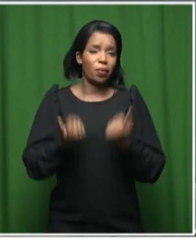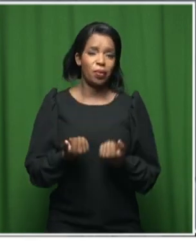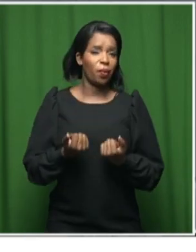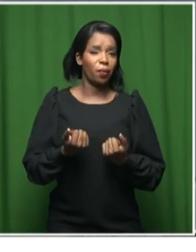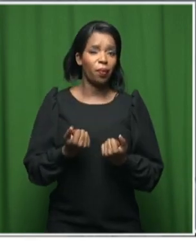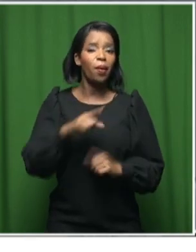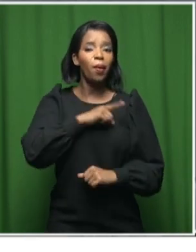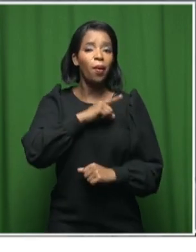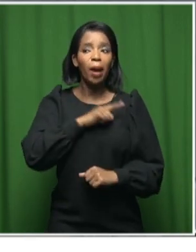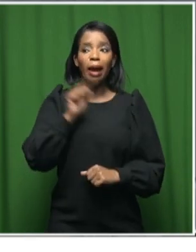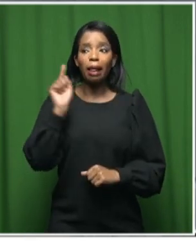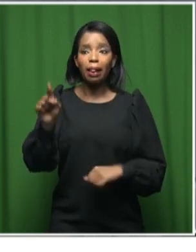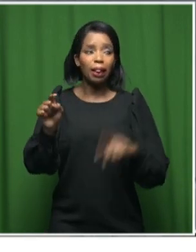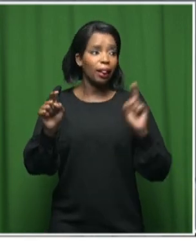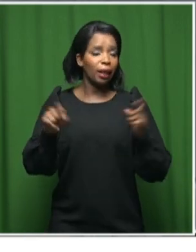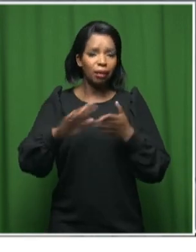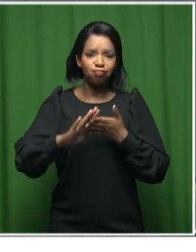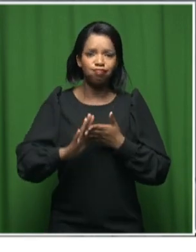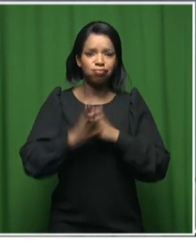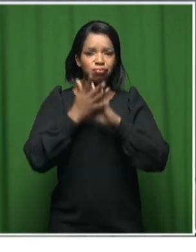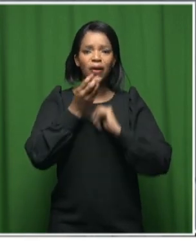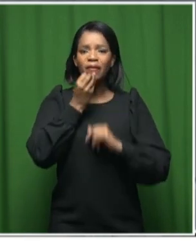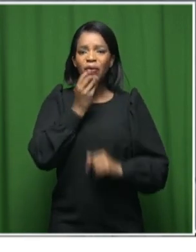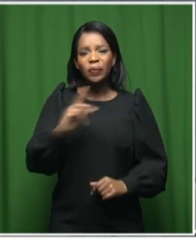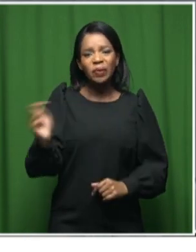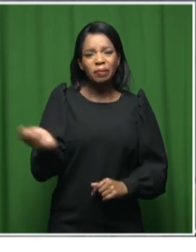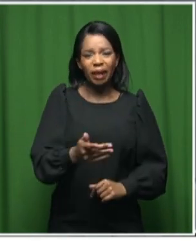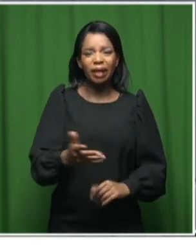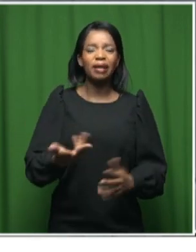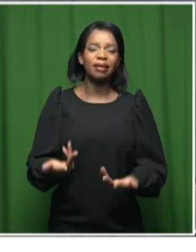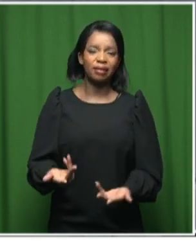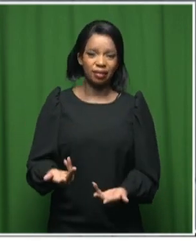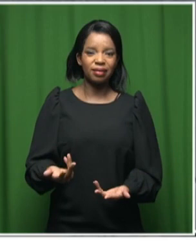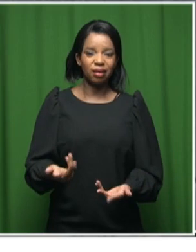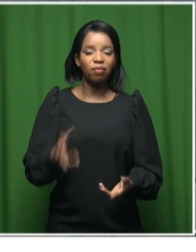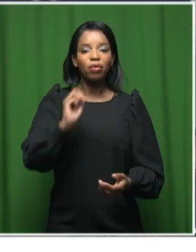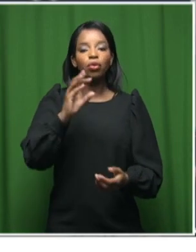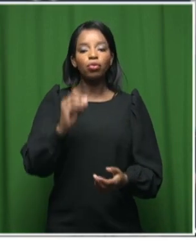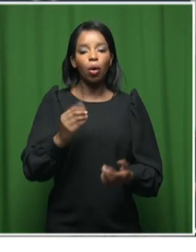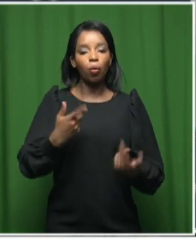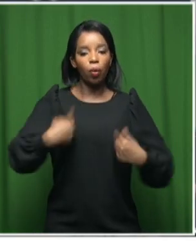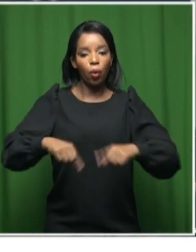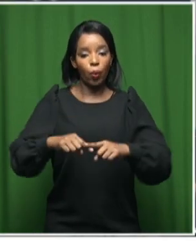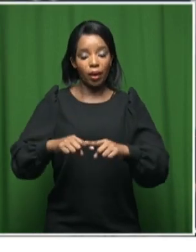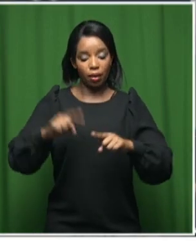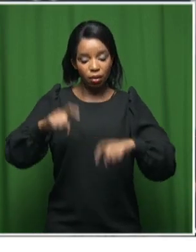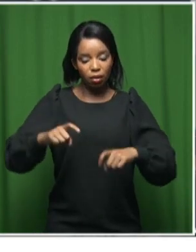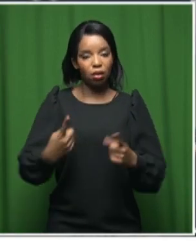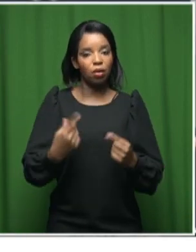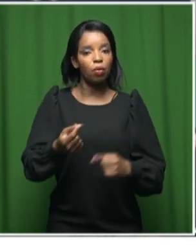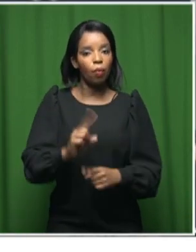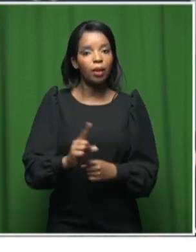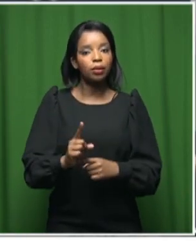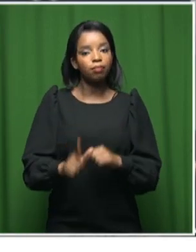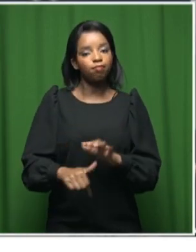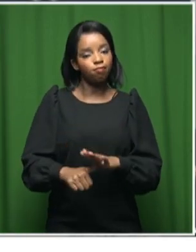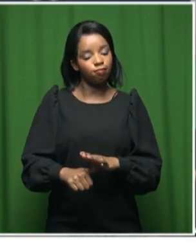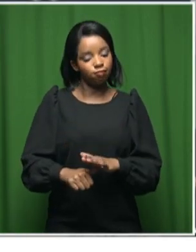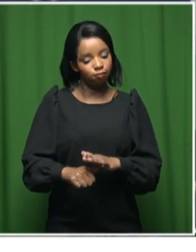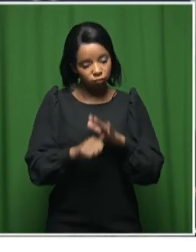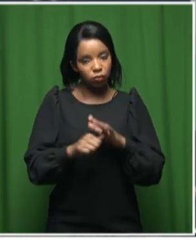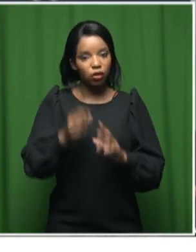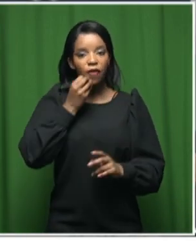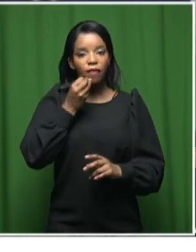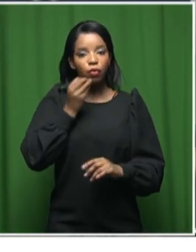at various initiatives in the country. Food security will be very important, as many people, the majority of